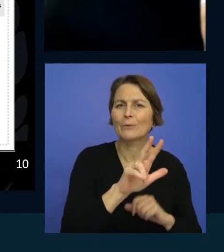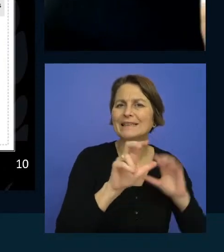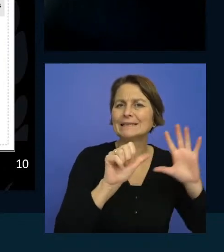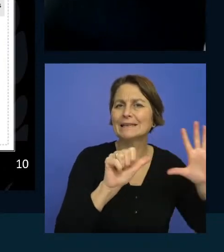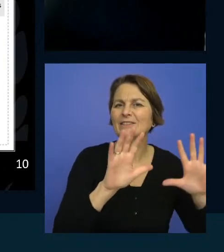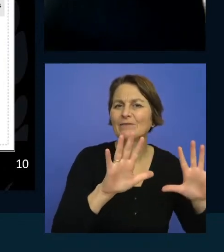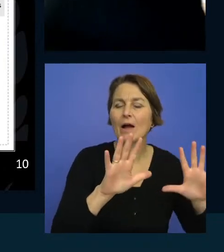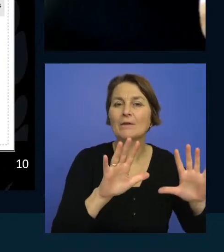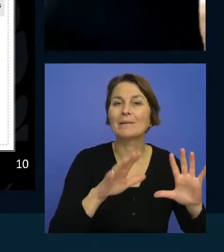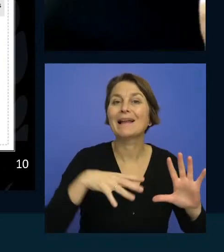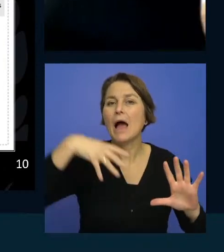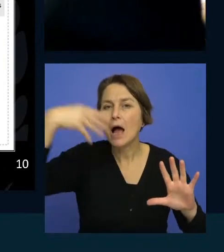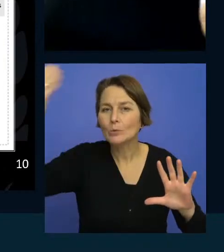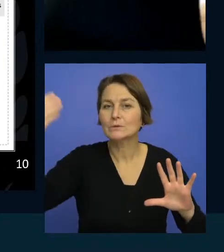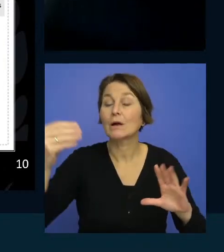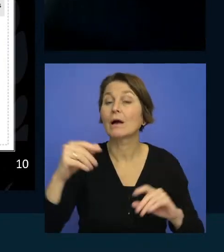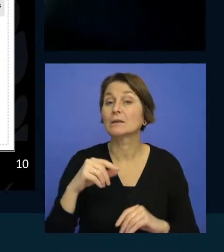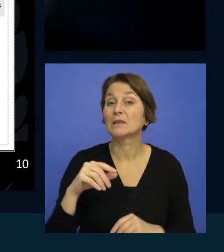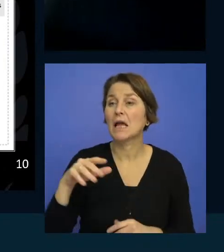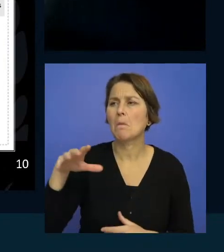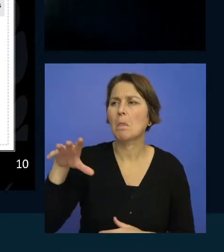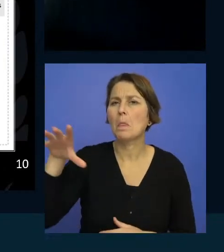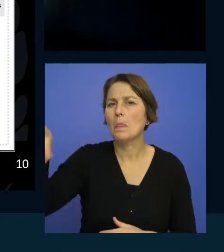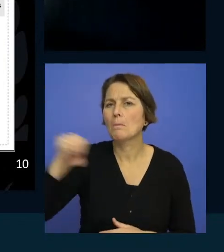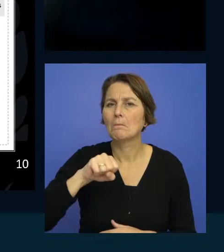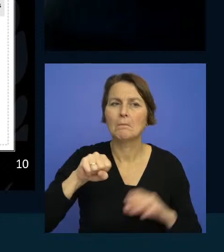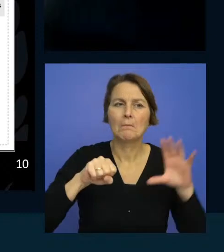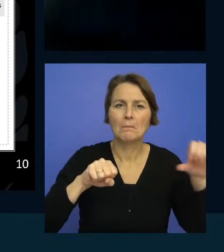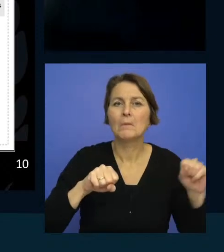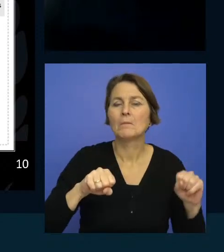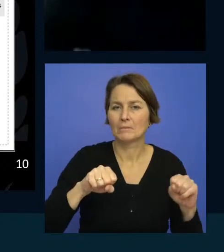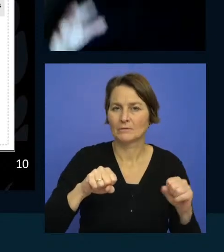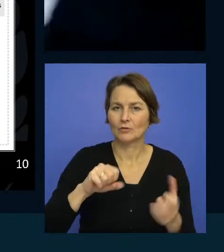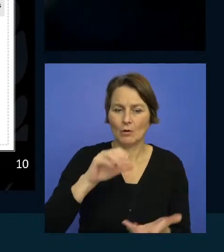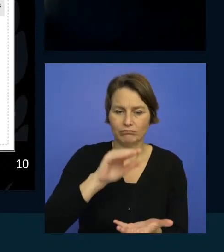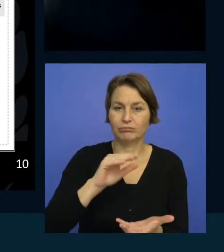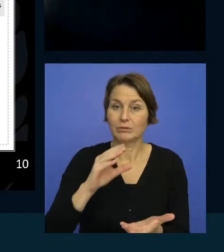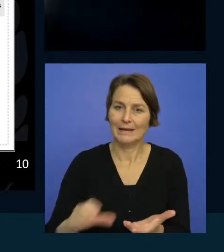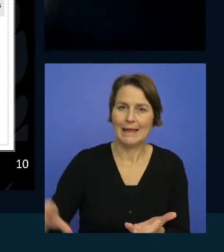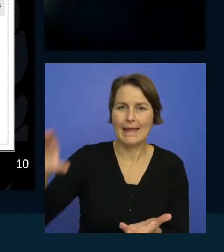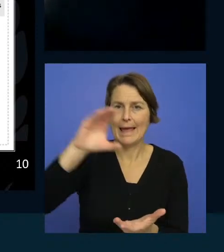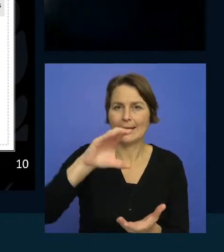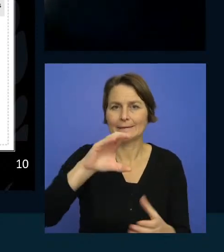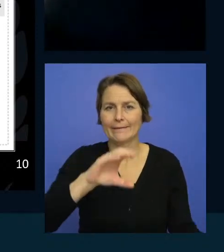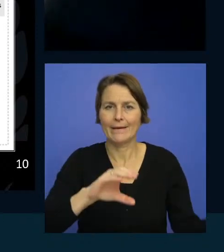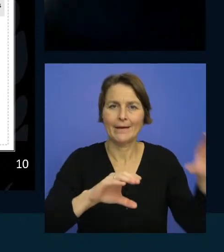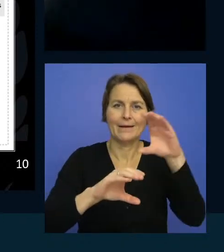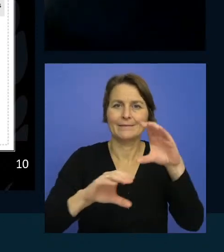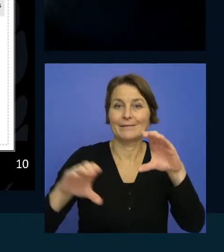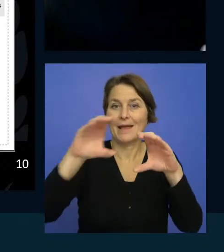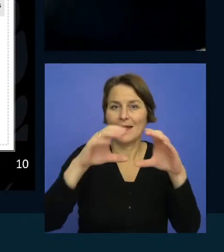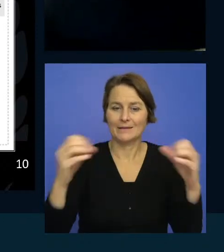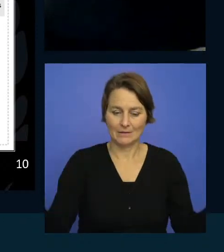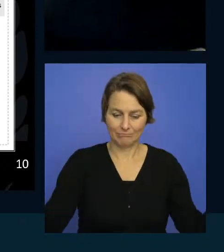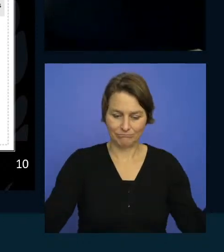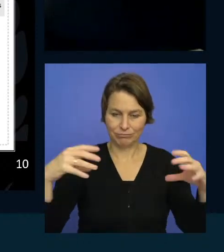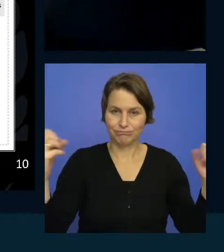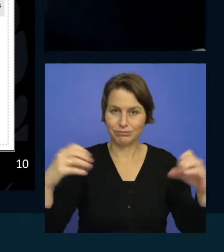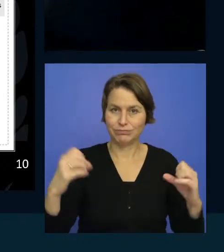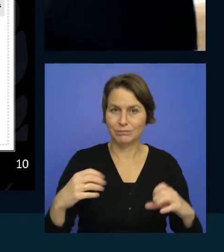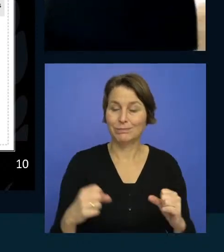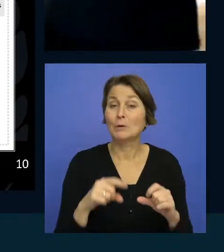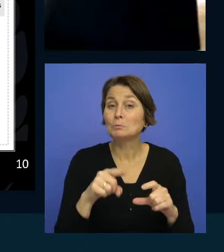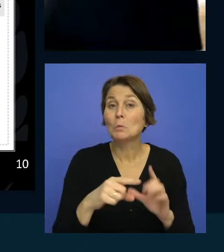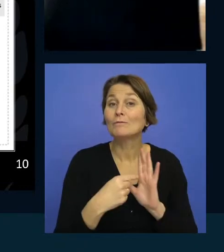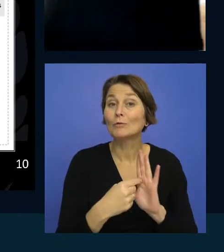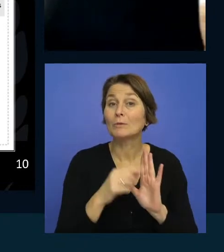from Microsoft 365, of course. In addition, you can bring in, for instance, organizational